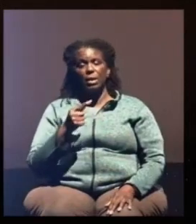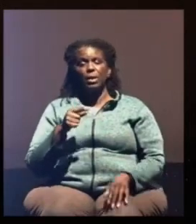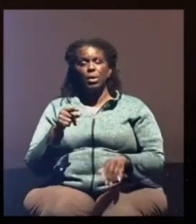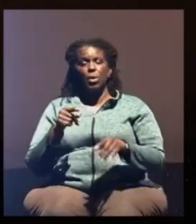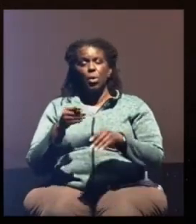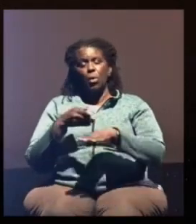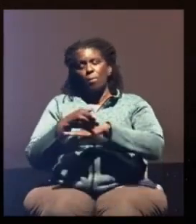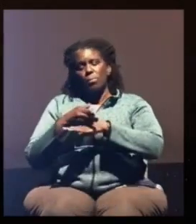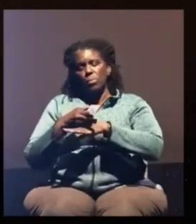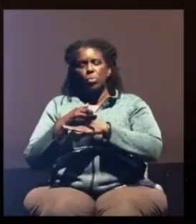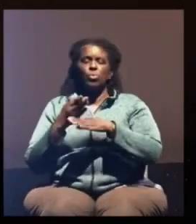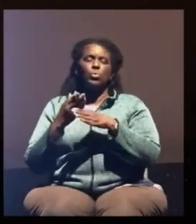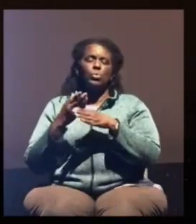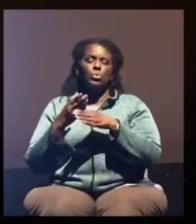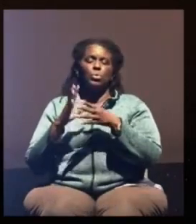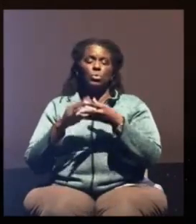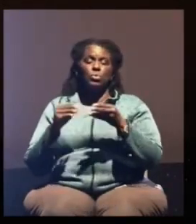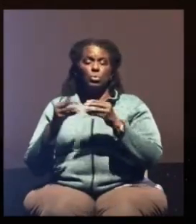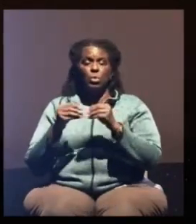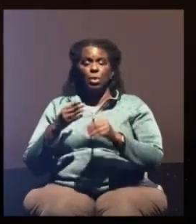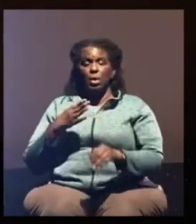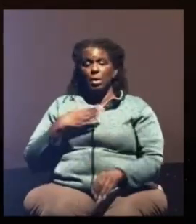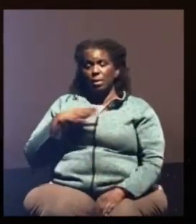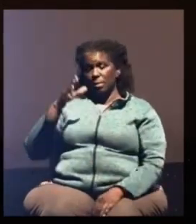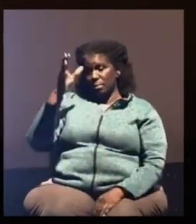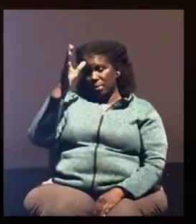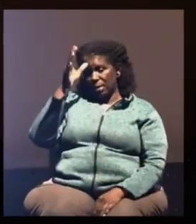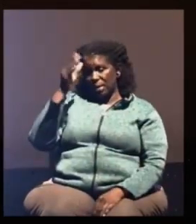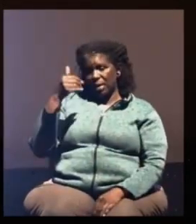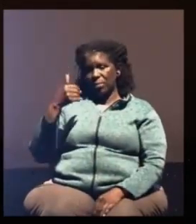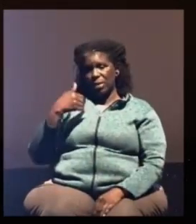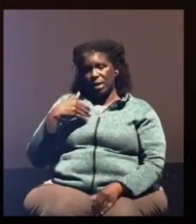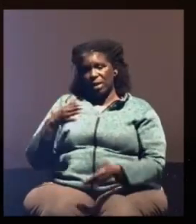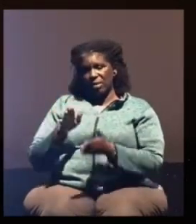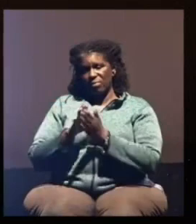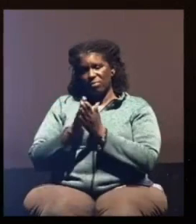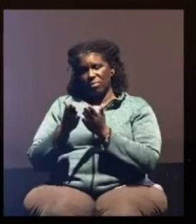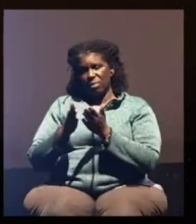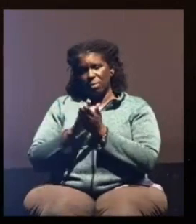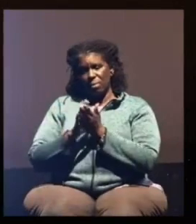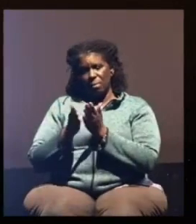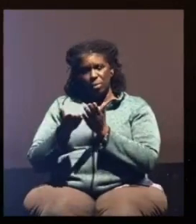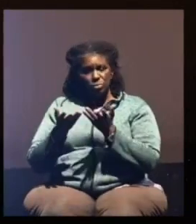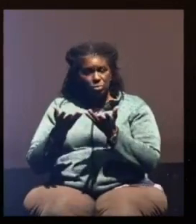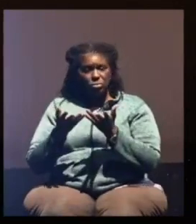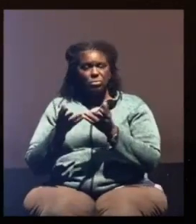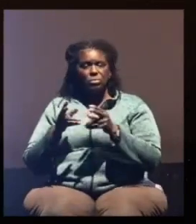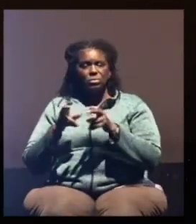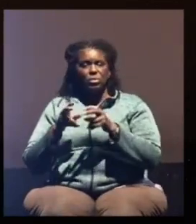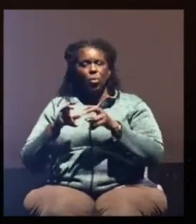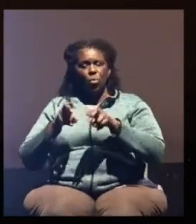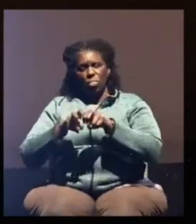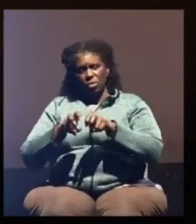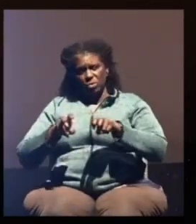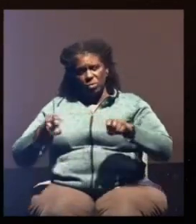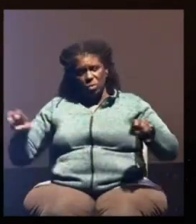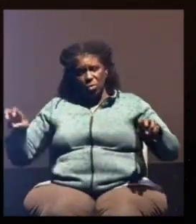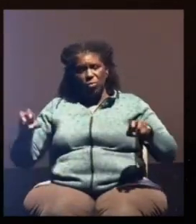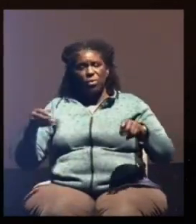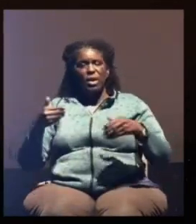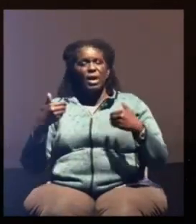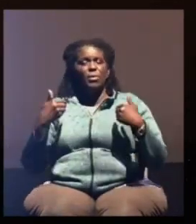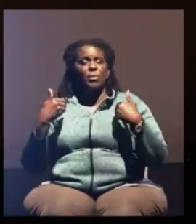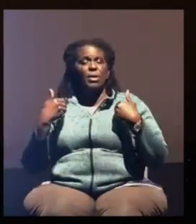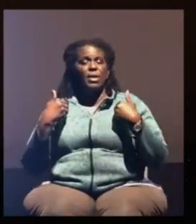night, my dad would pull out between the sofas and lay his books on something That was a cutting board, a wooden cutting board. The edges of the